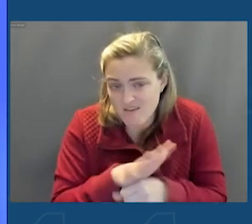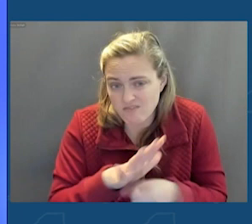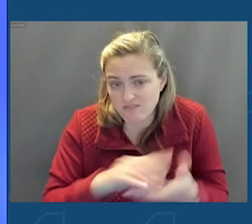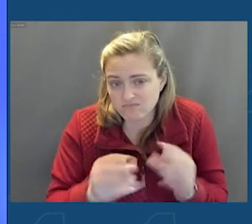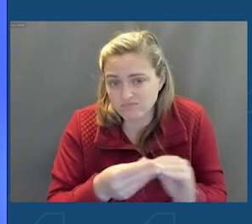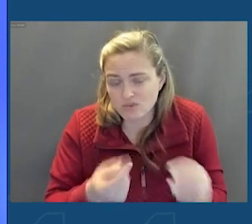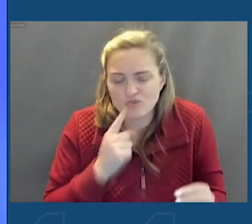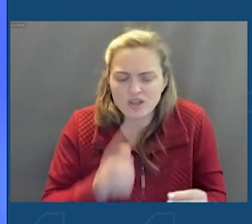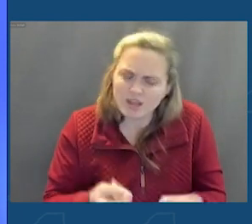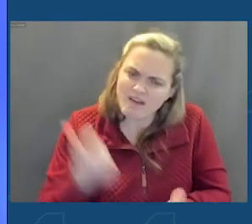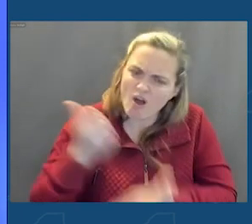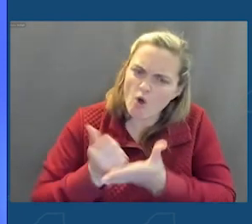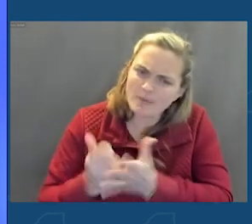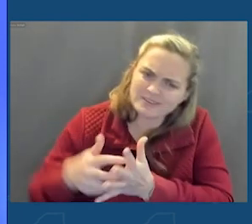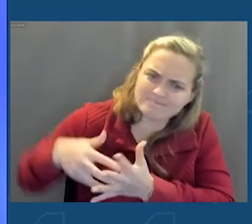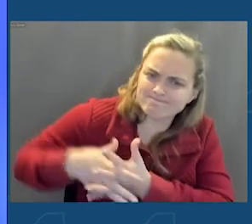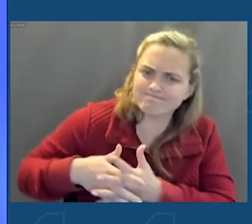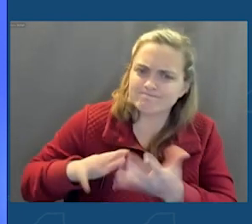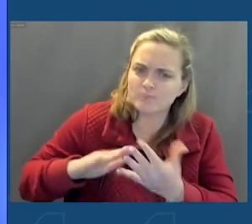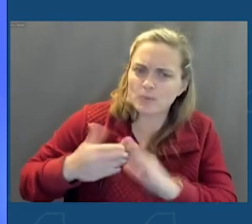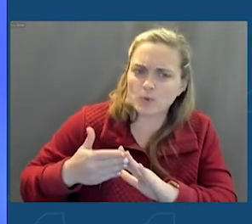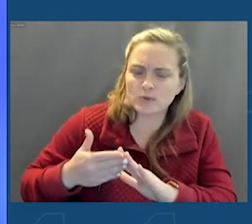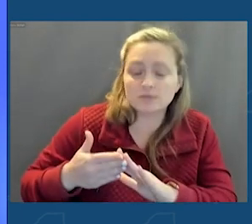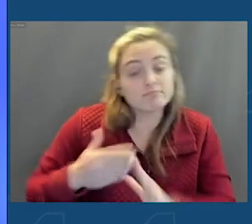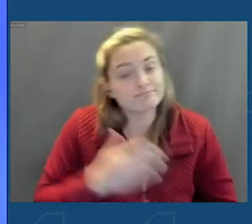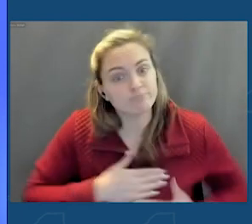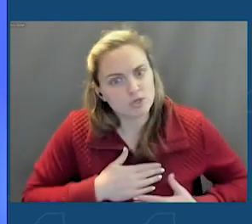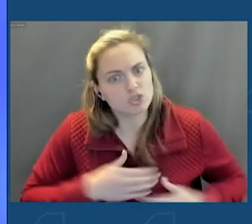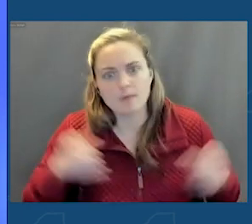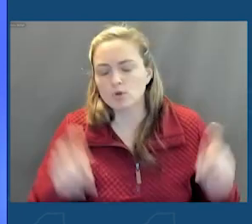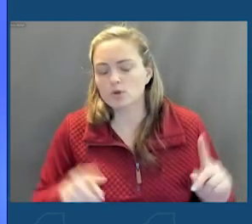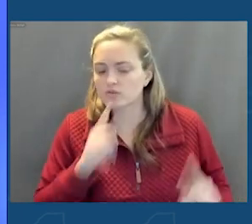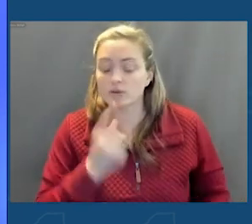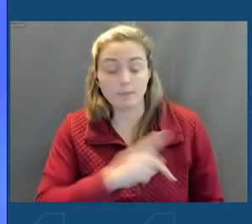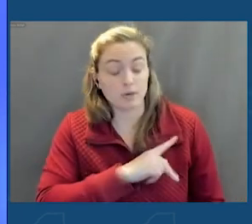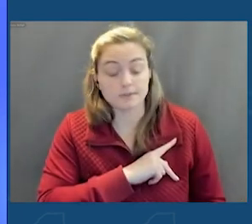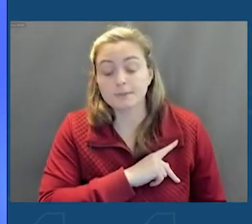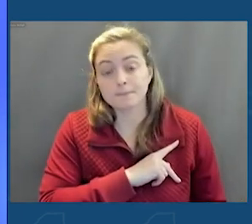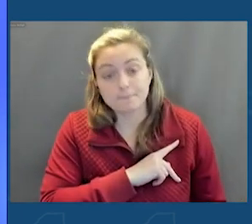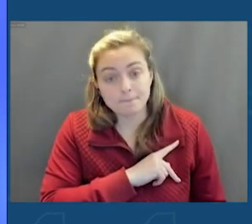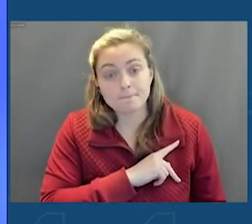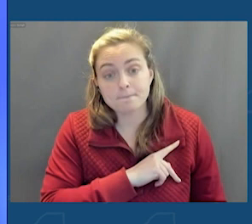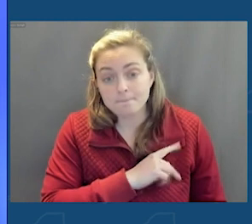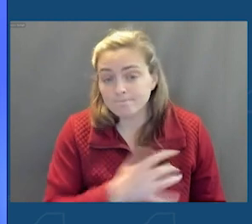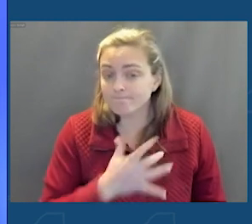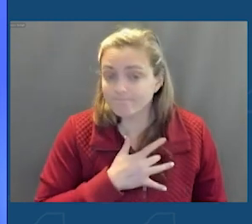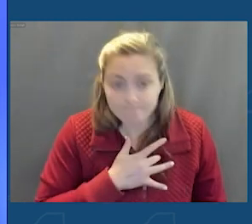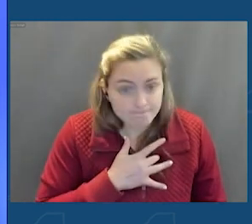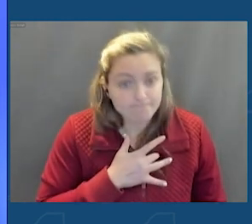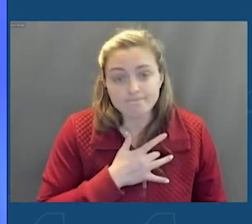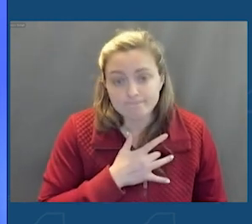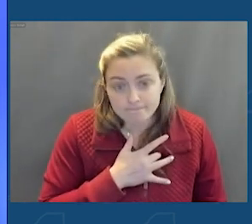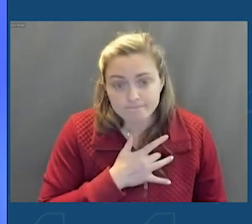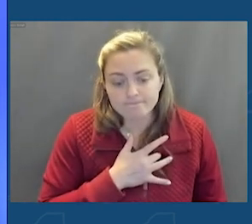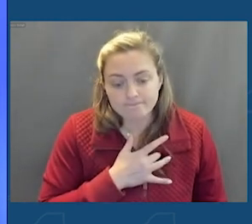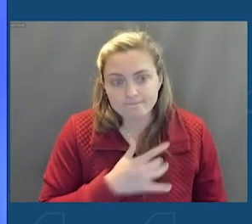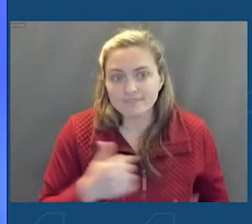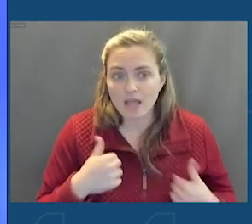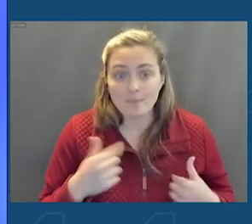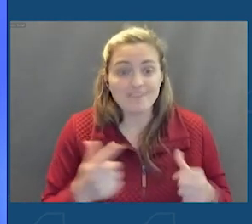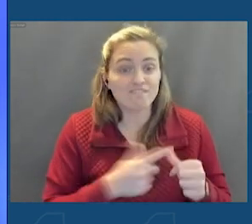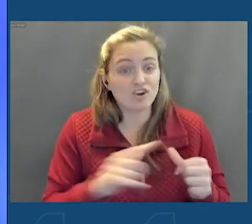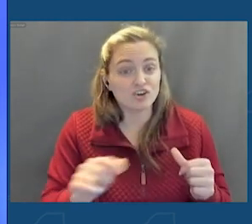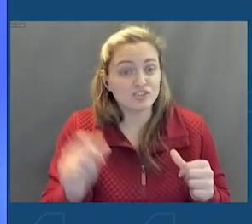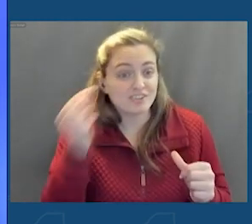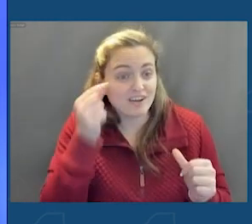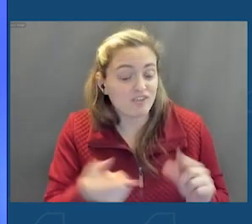us in those communities, if you would, Governor. I appreciate the opportunity. This is deeply personal to me, deeply personal, because I'm the first governor of New